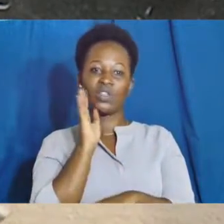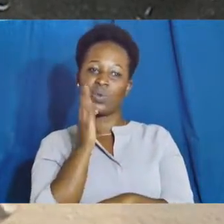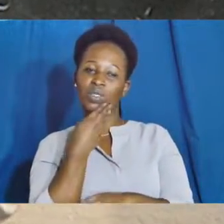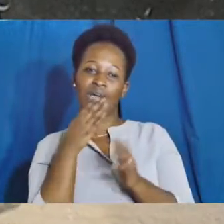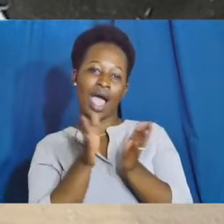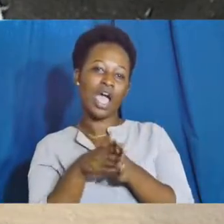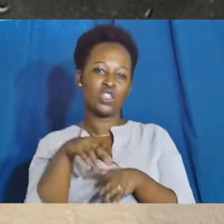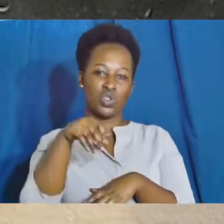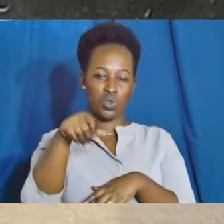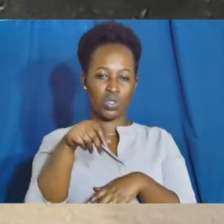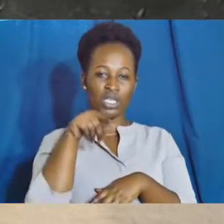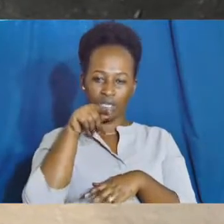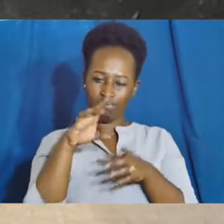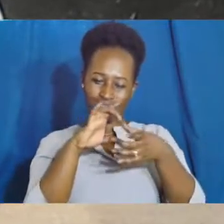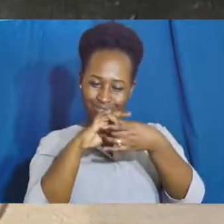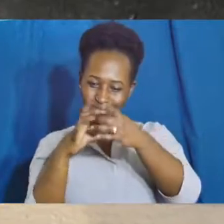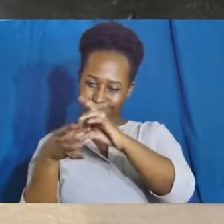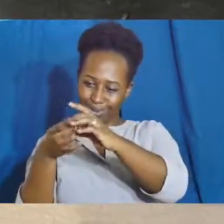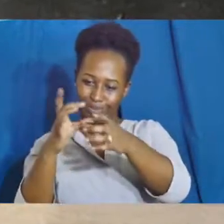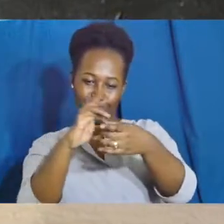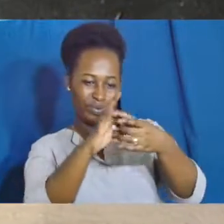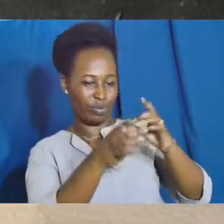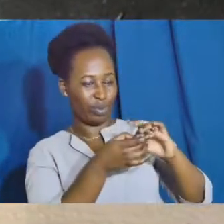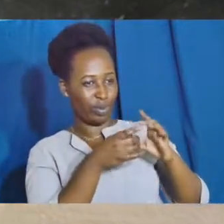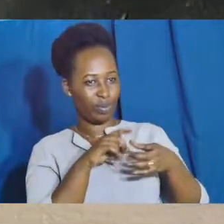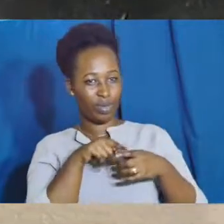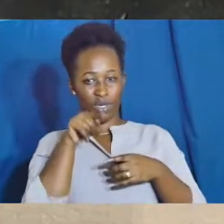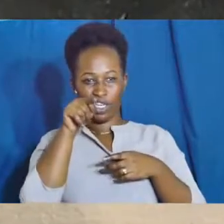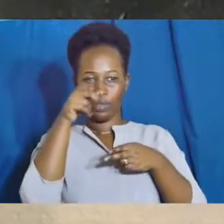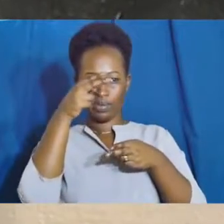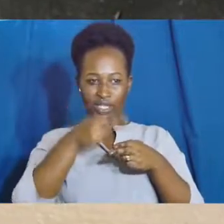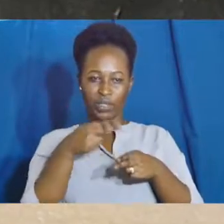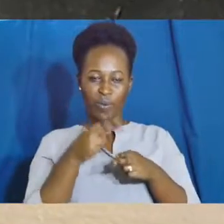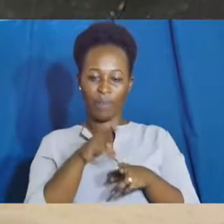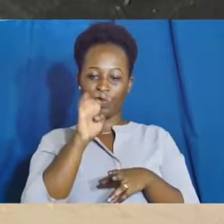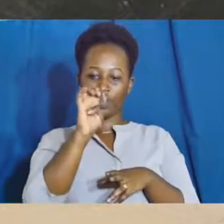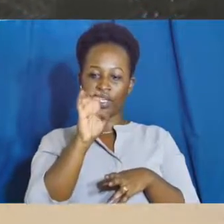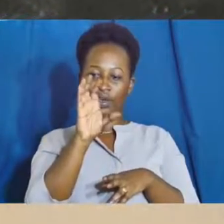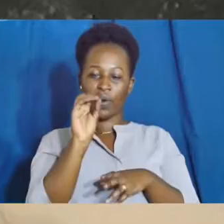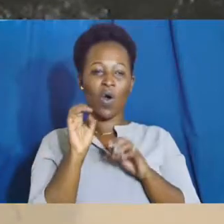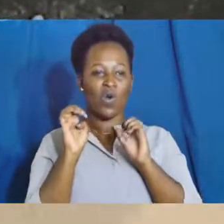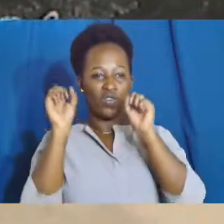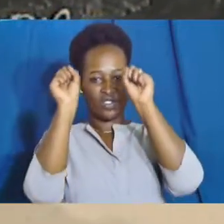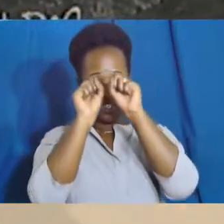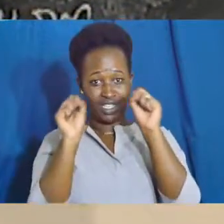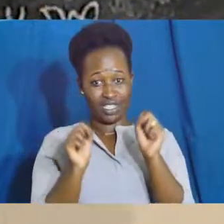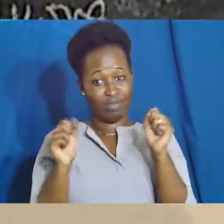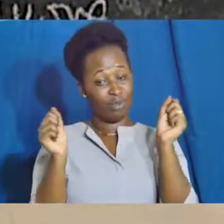mineral salts. So that interaction is what we call ecosystem. And with ecosystem, we